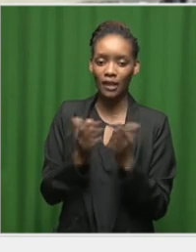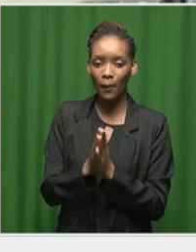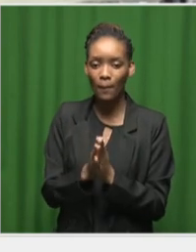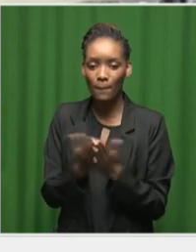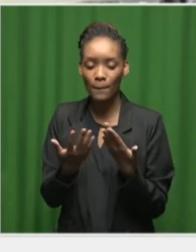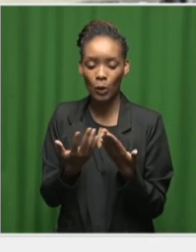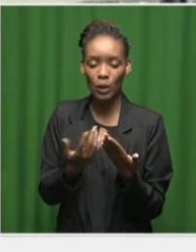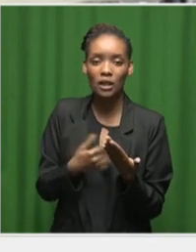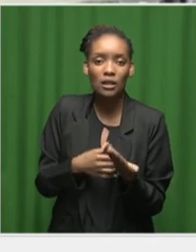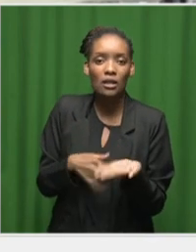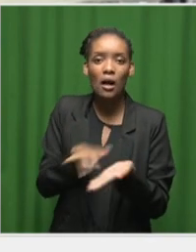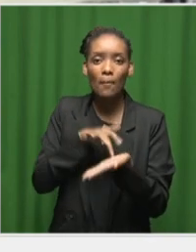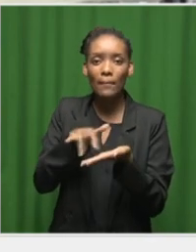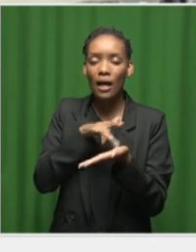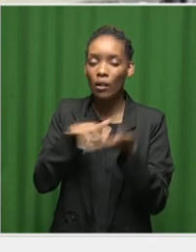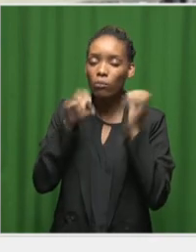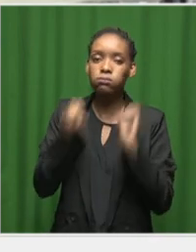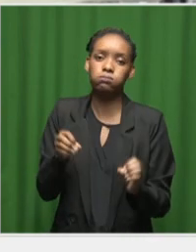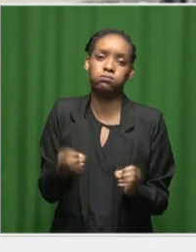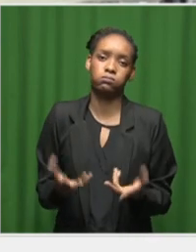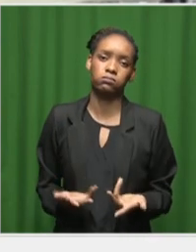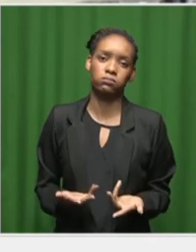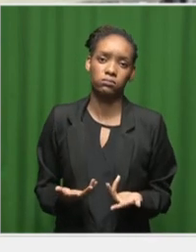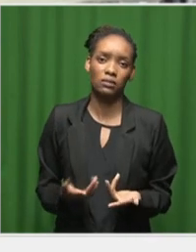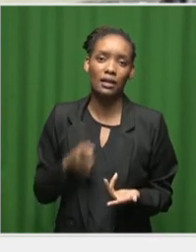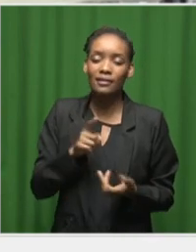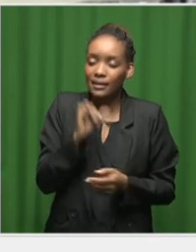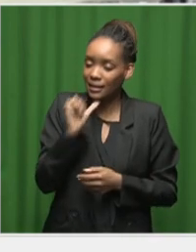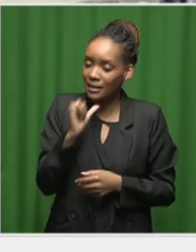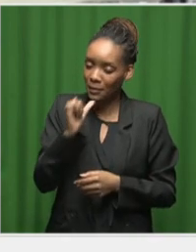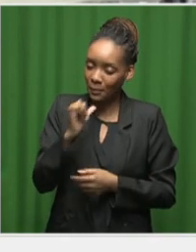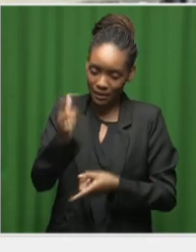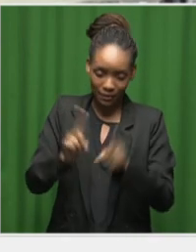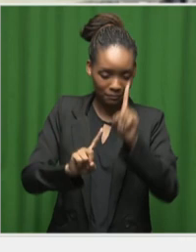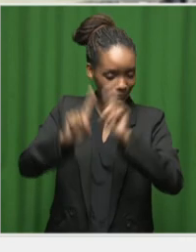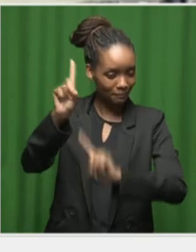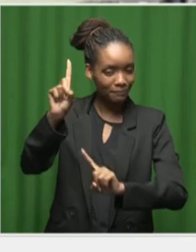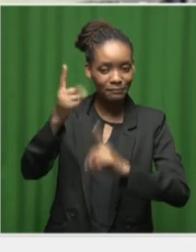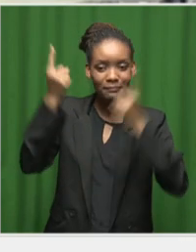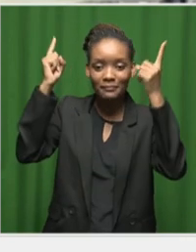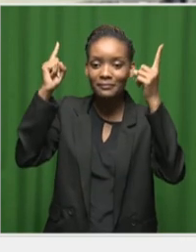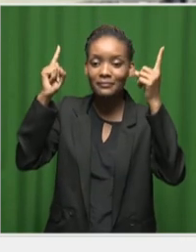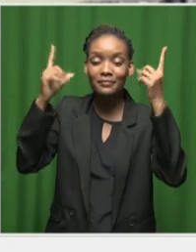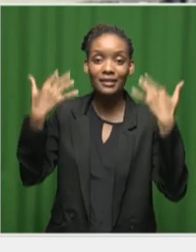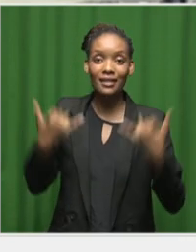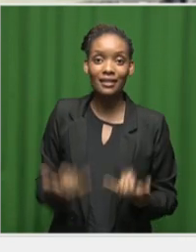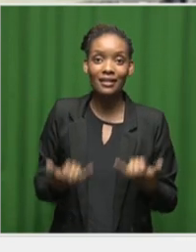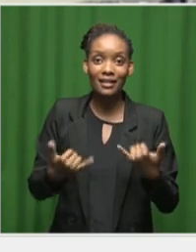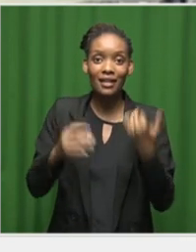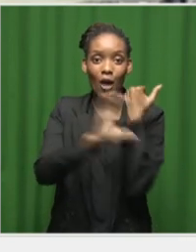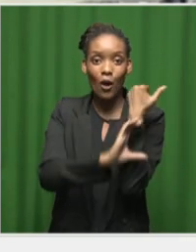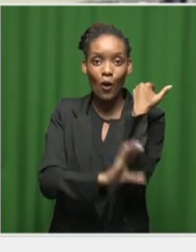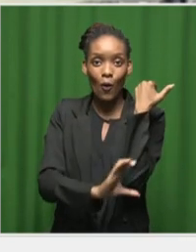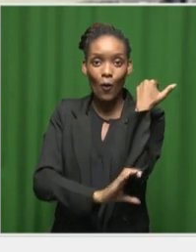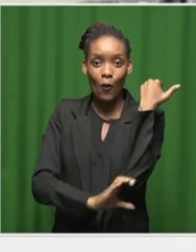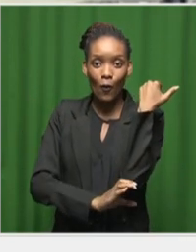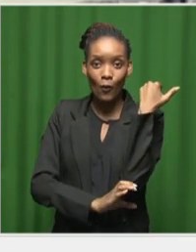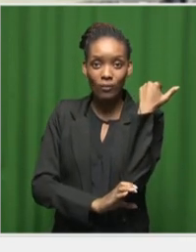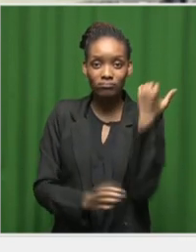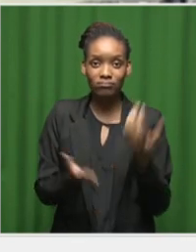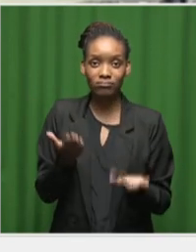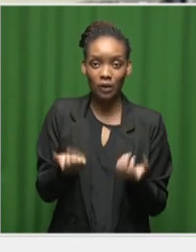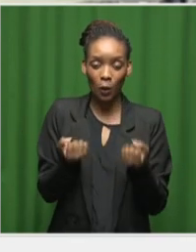books in braille. And yet he rose above this, which is something incredible, to become a judge in the highest court of the land.